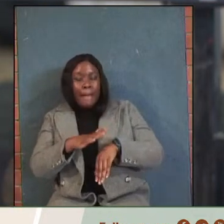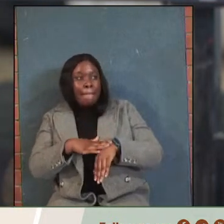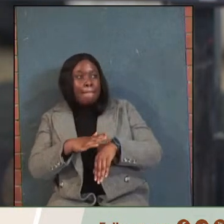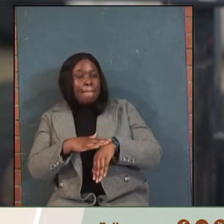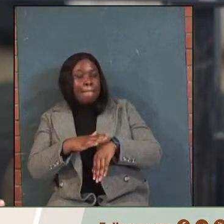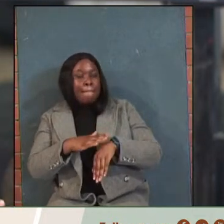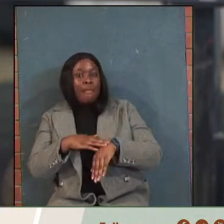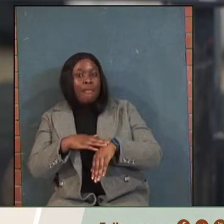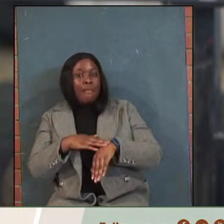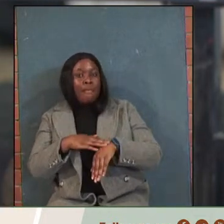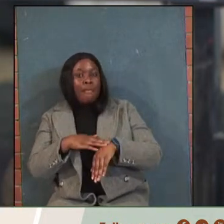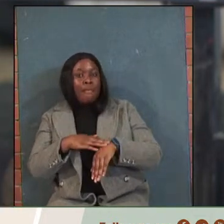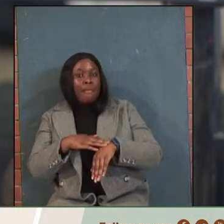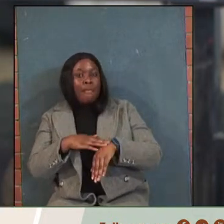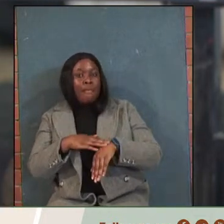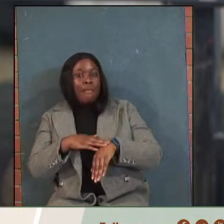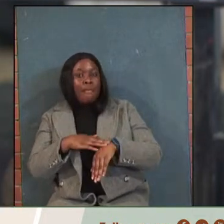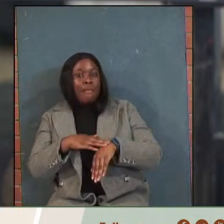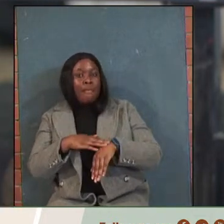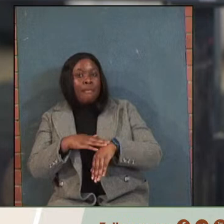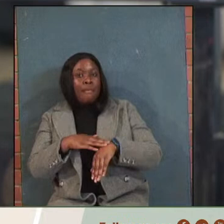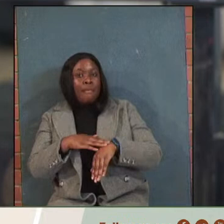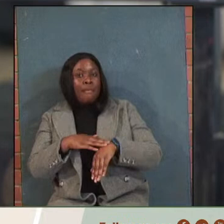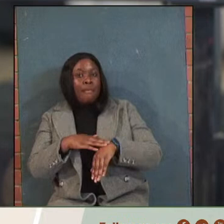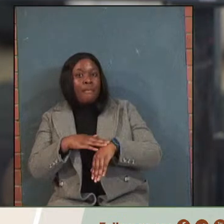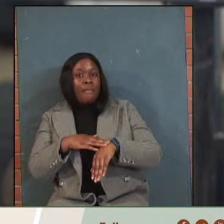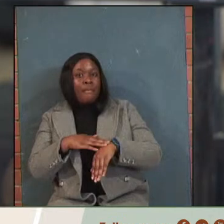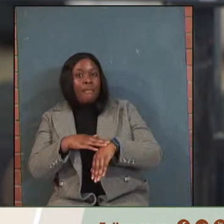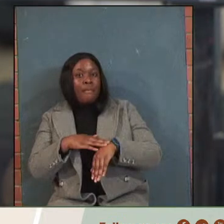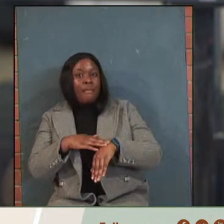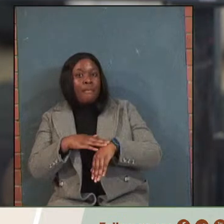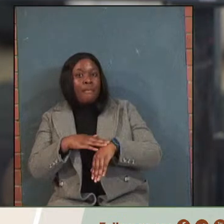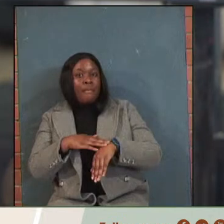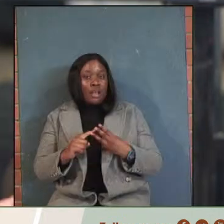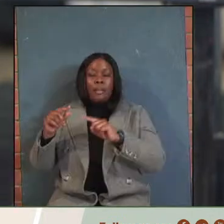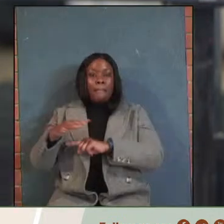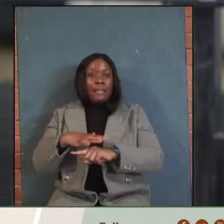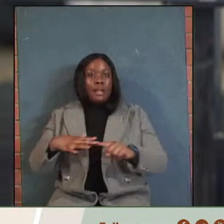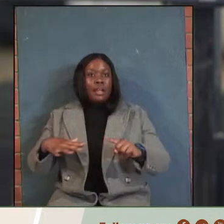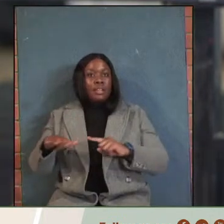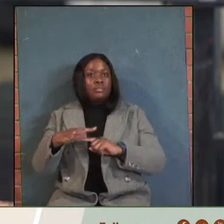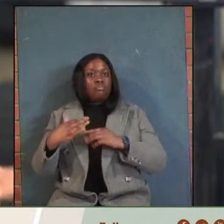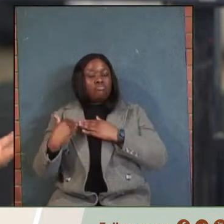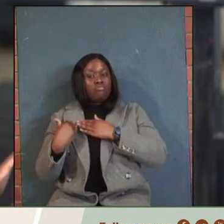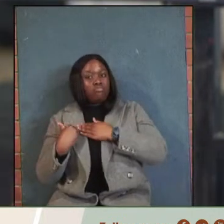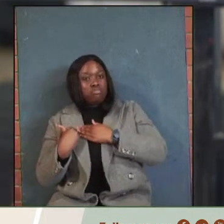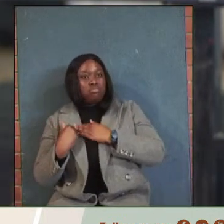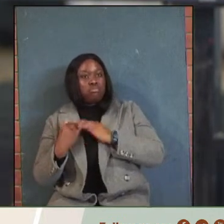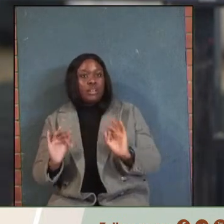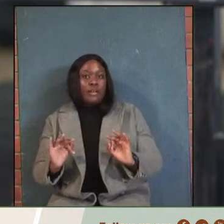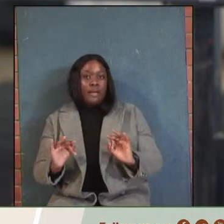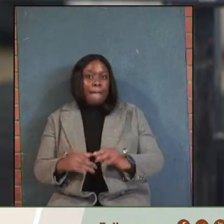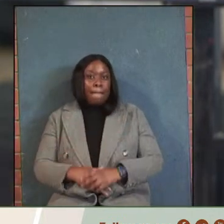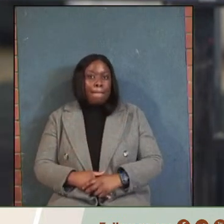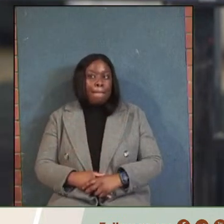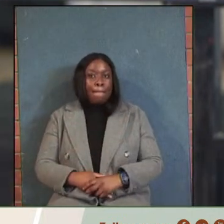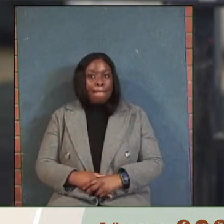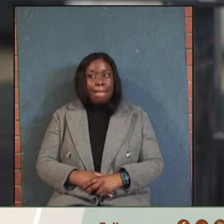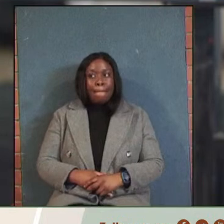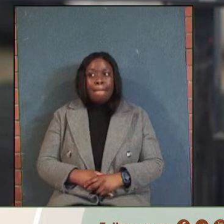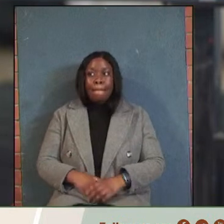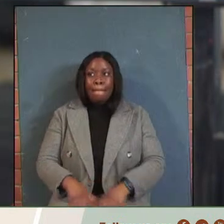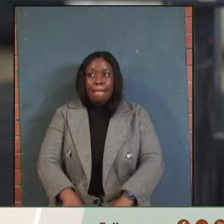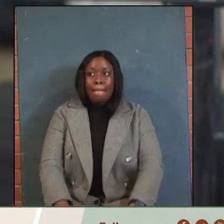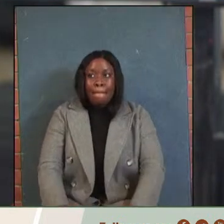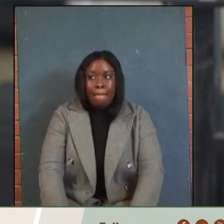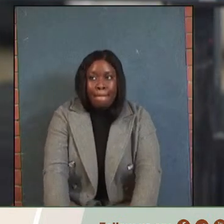activities? We talk about drugs, we talk about gang violence, and we talk about thievery, and a place that is safe. We have considered